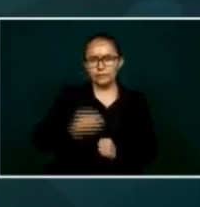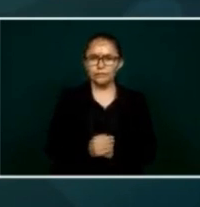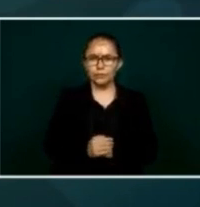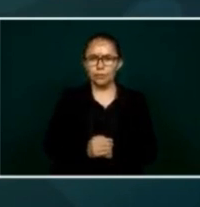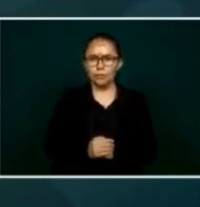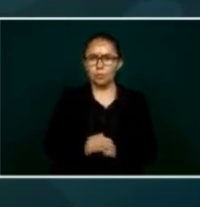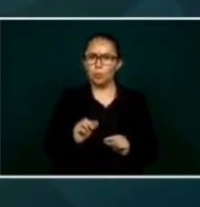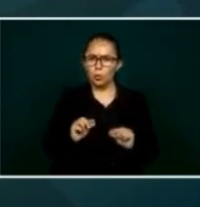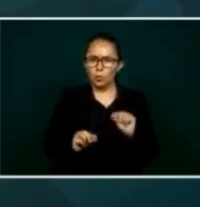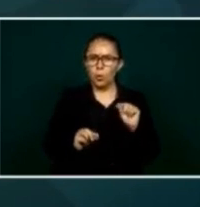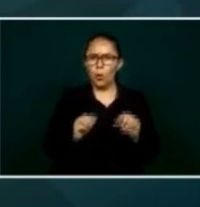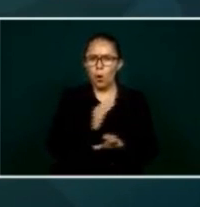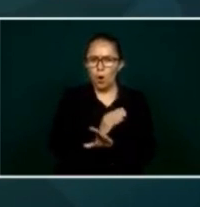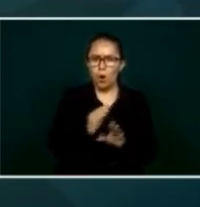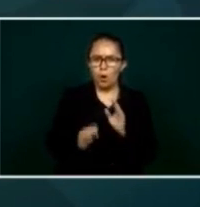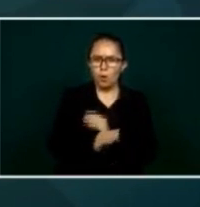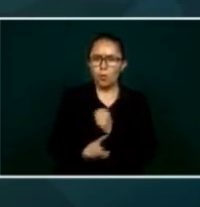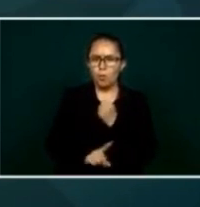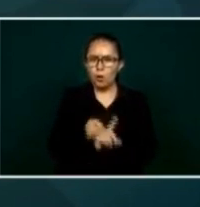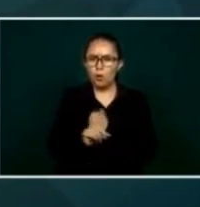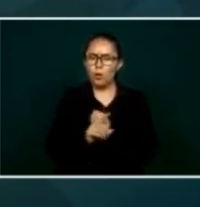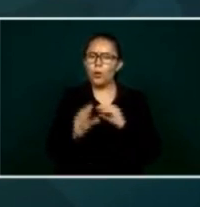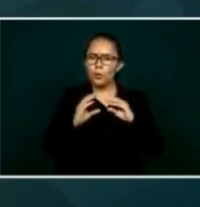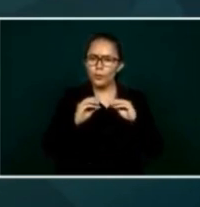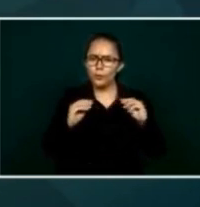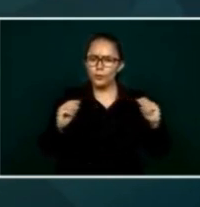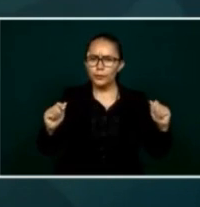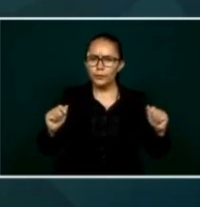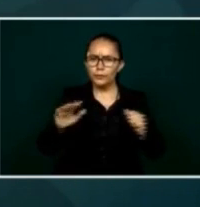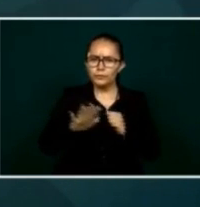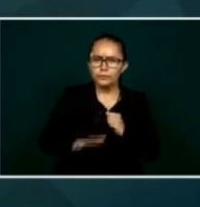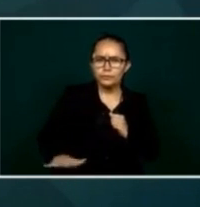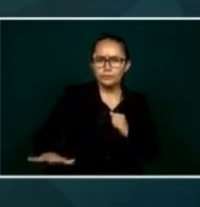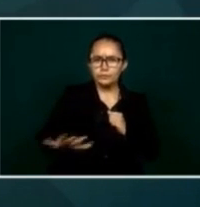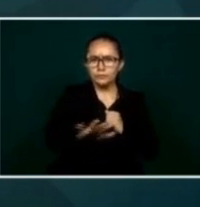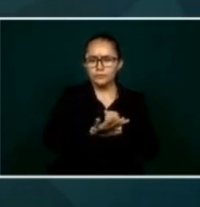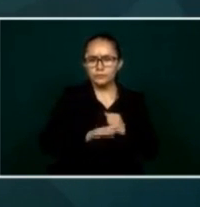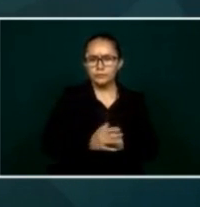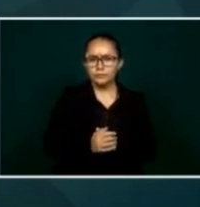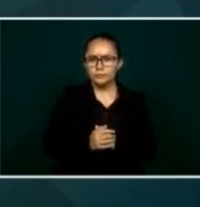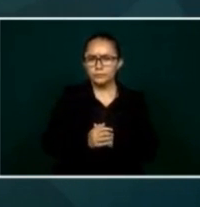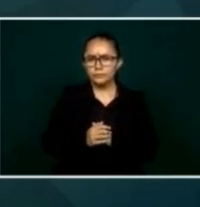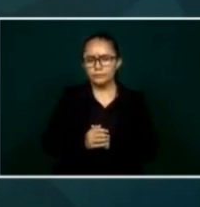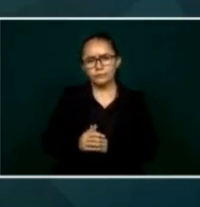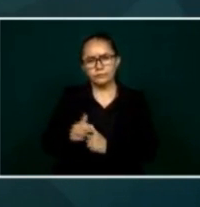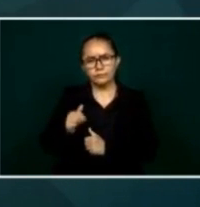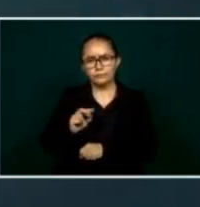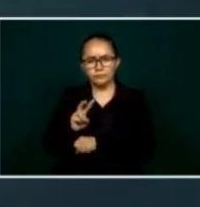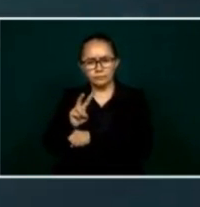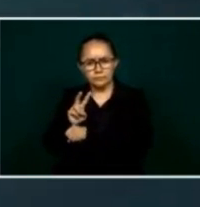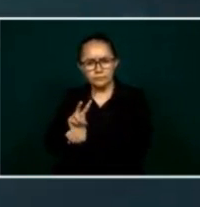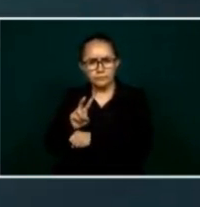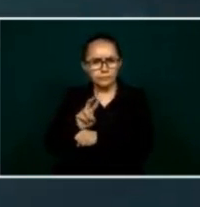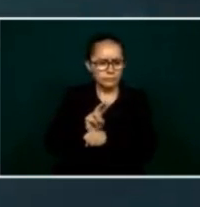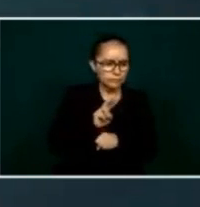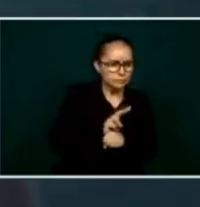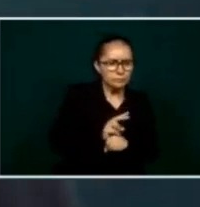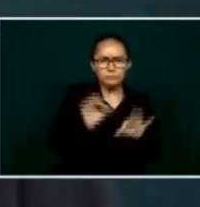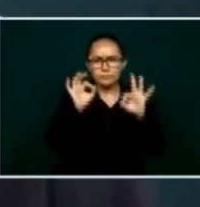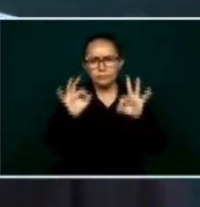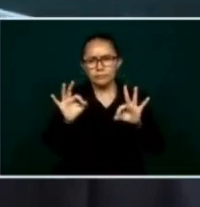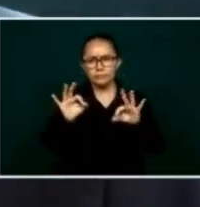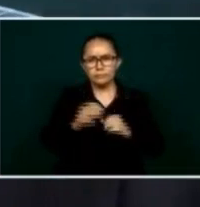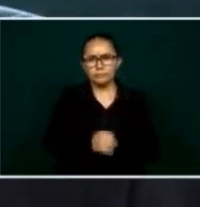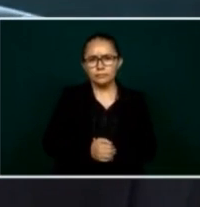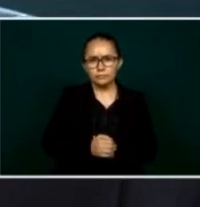that in Nayarit things have gotten better in this land with regarding